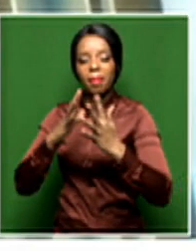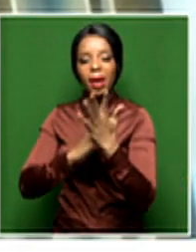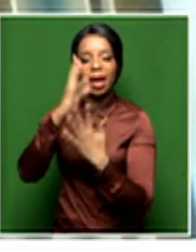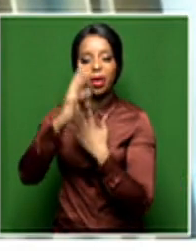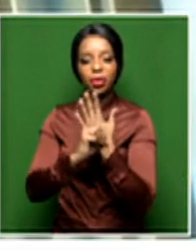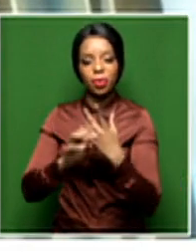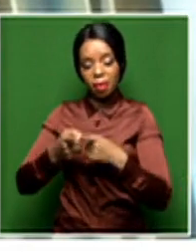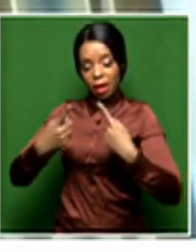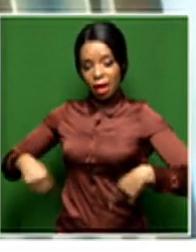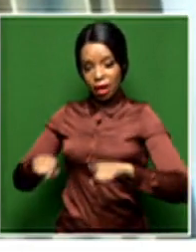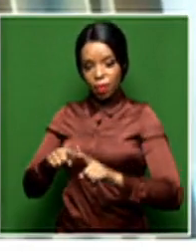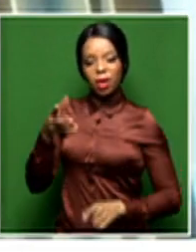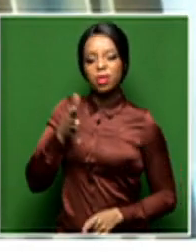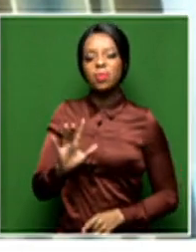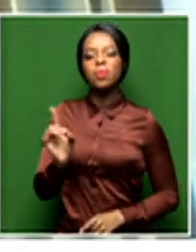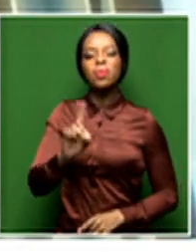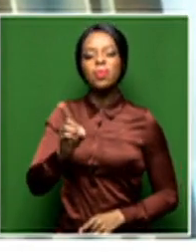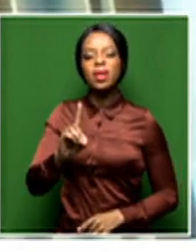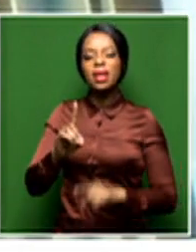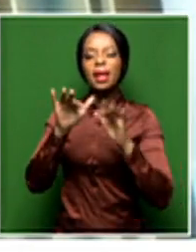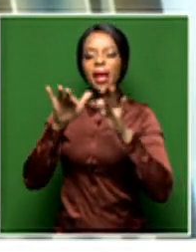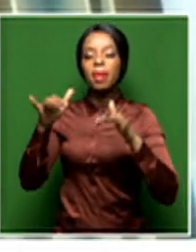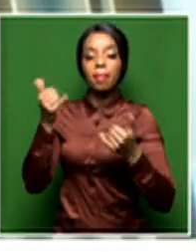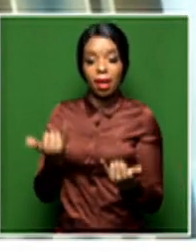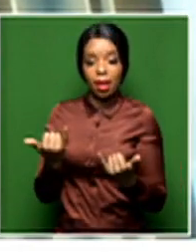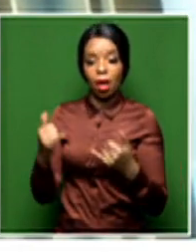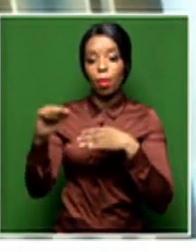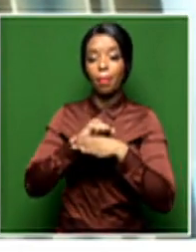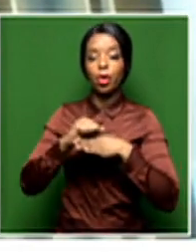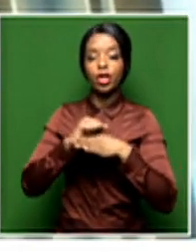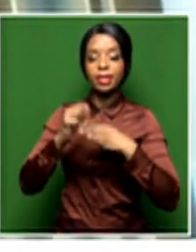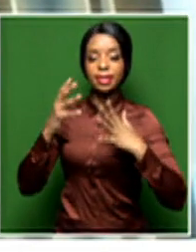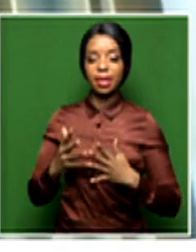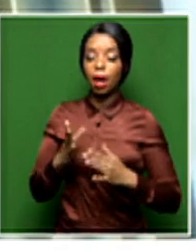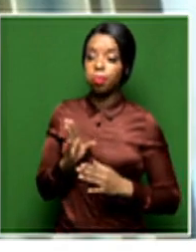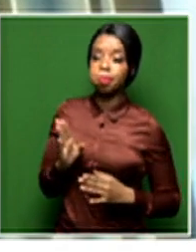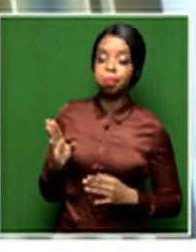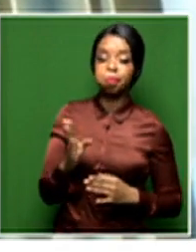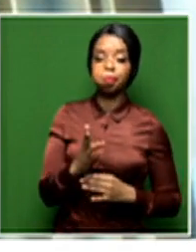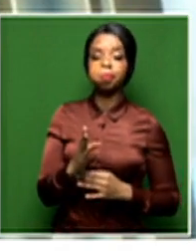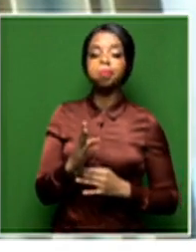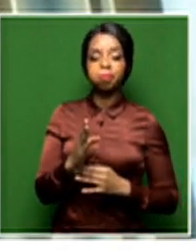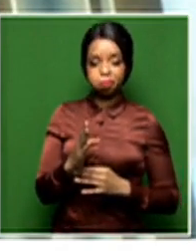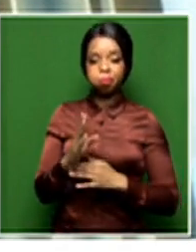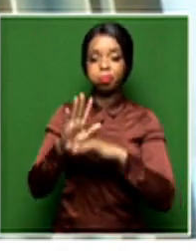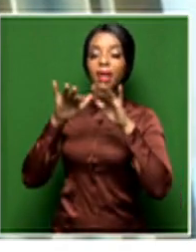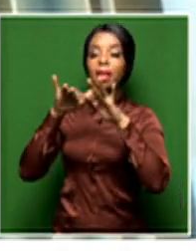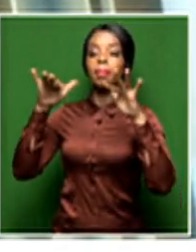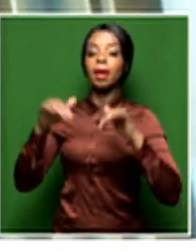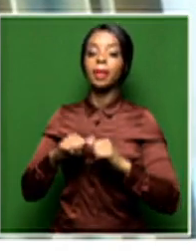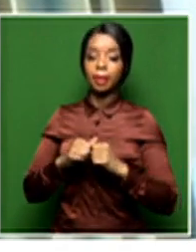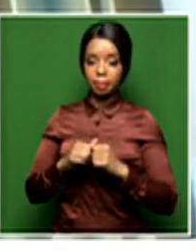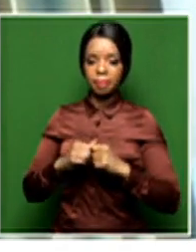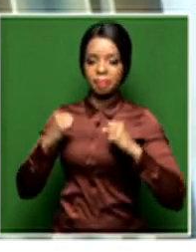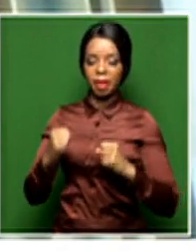that we take those who are practitioners, in particular in the public affairs, to be grounded in this